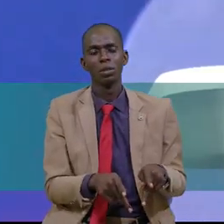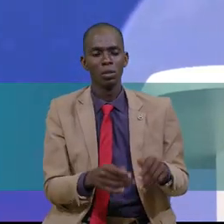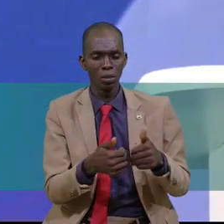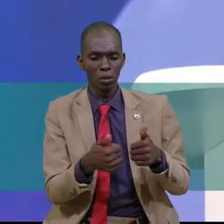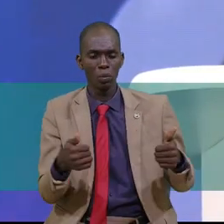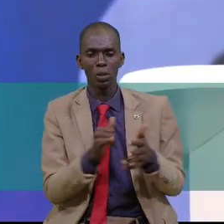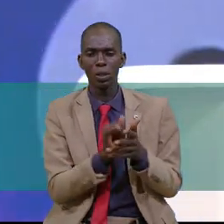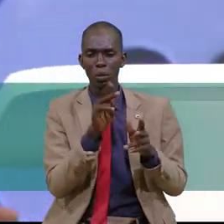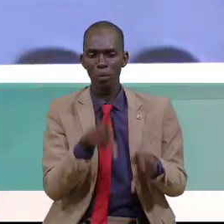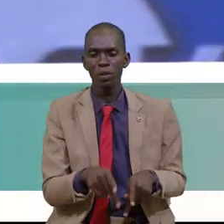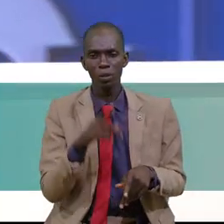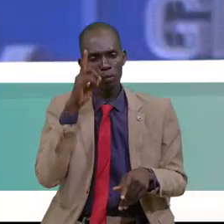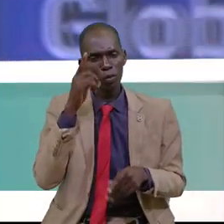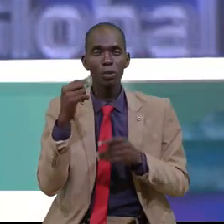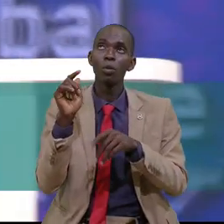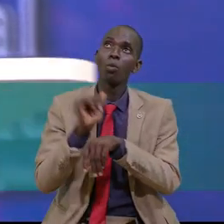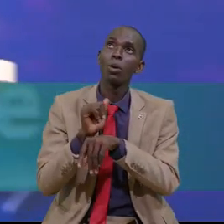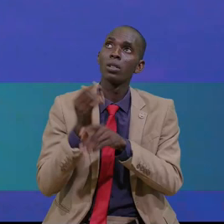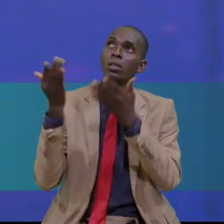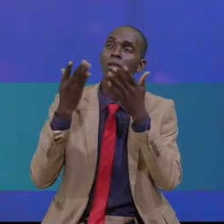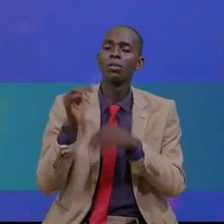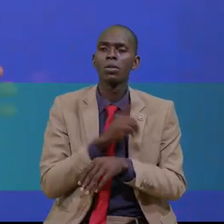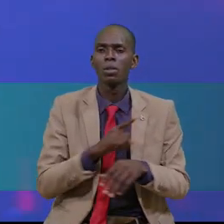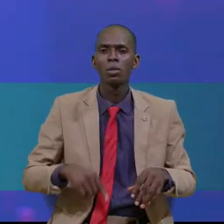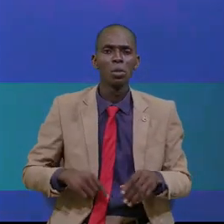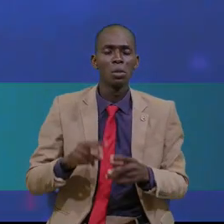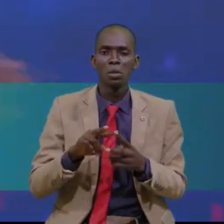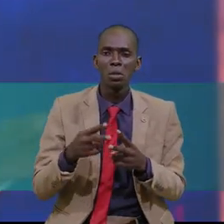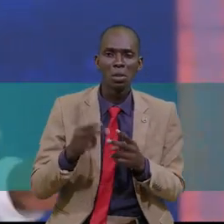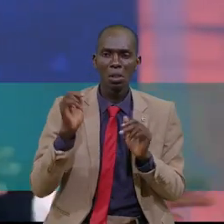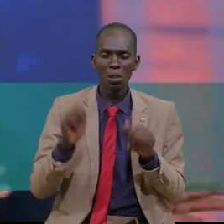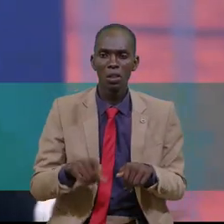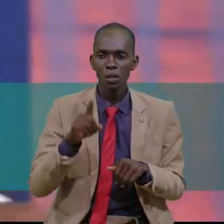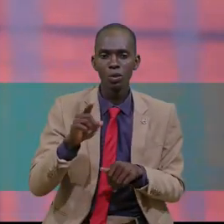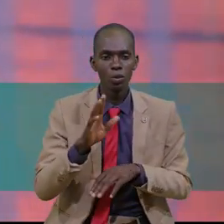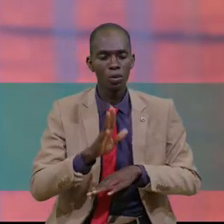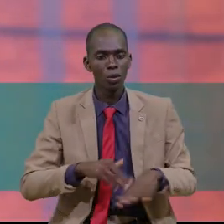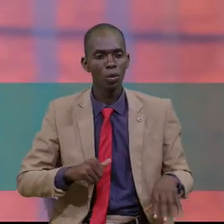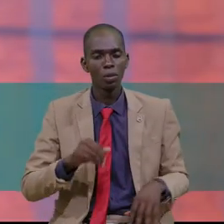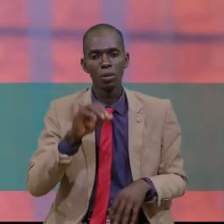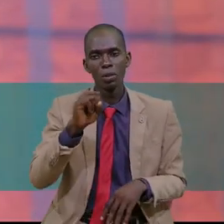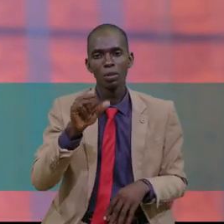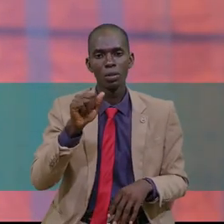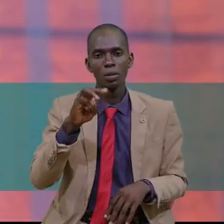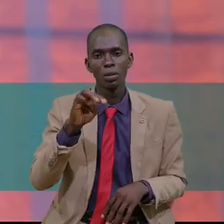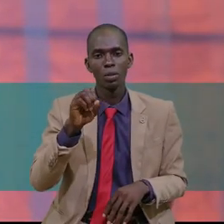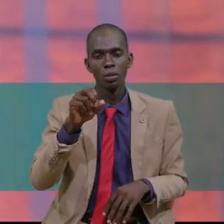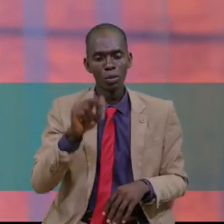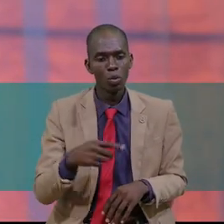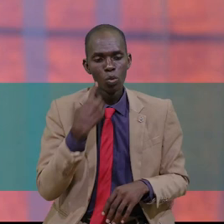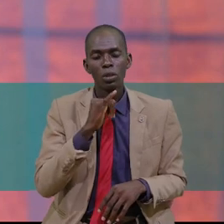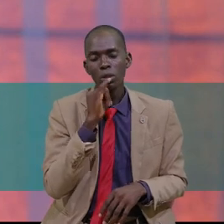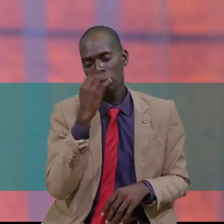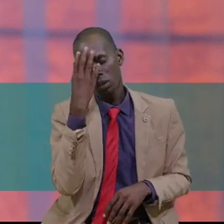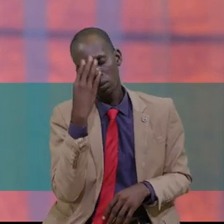the service of the Lord. Neither can you set Samson sleeping on Delilah's lap.